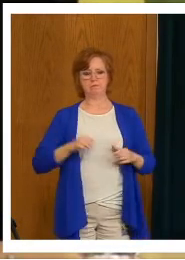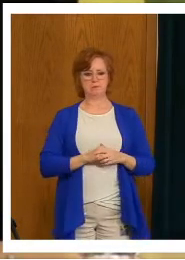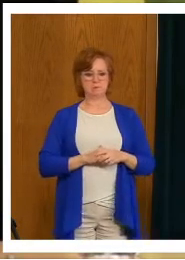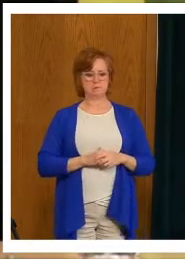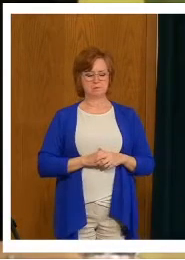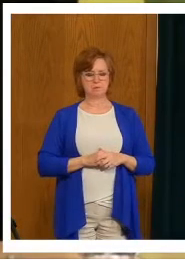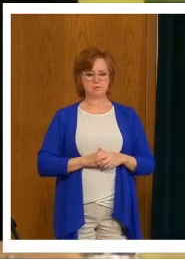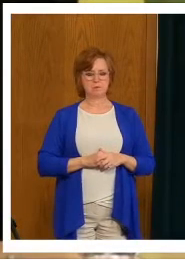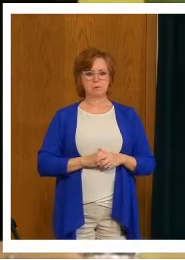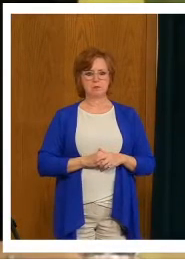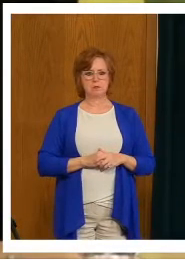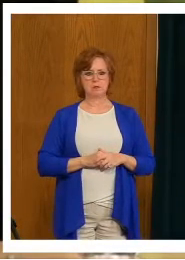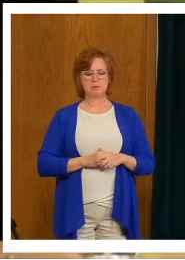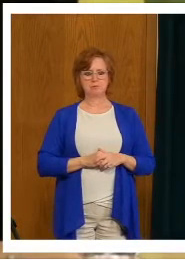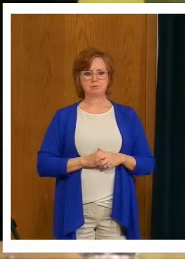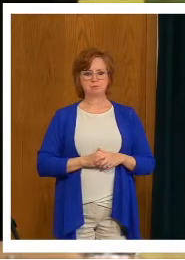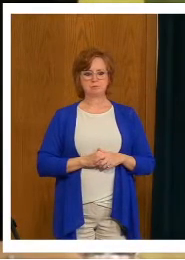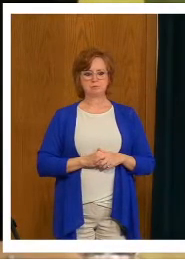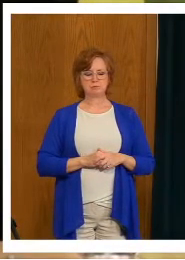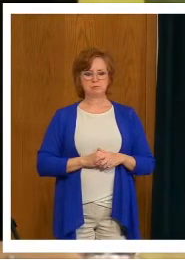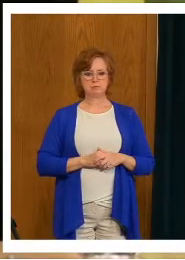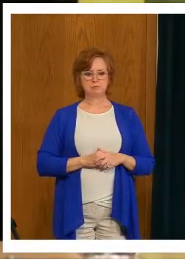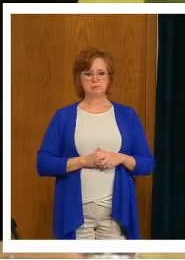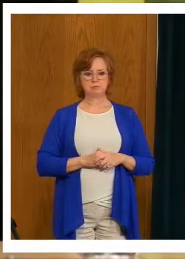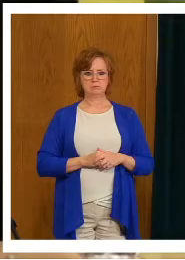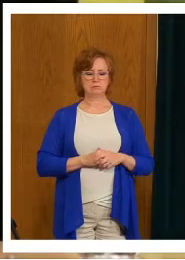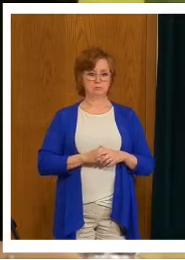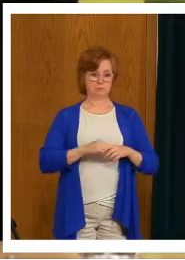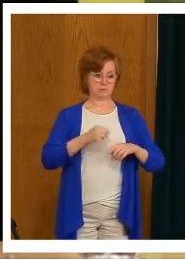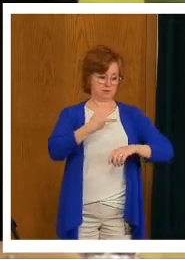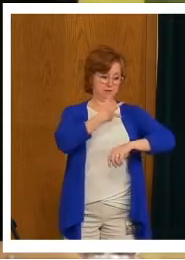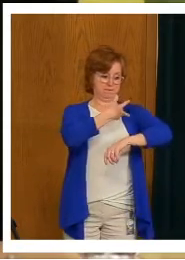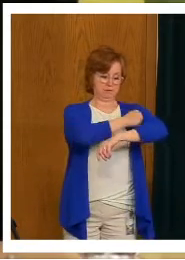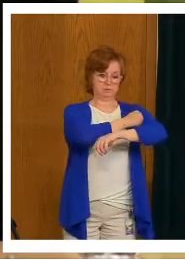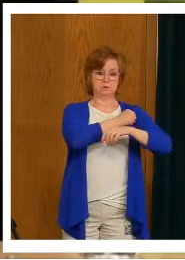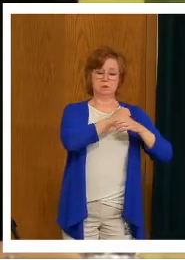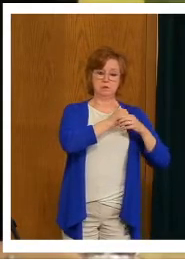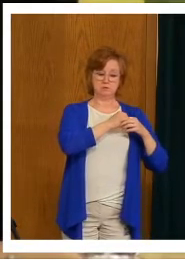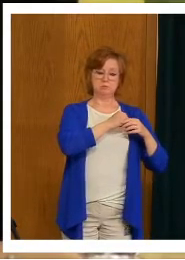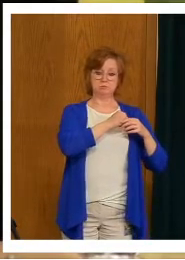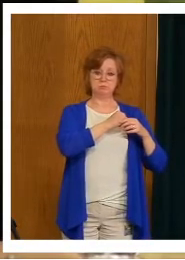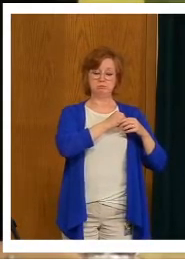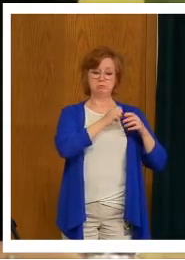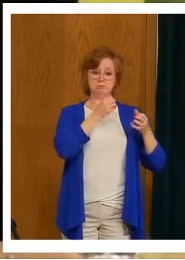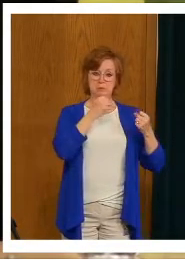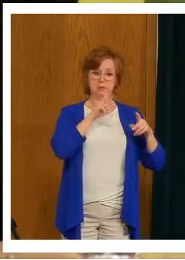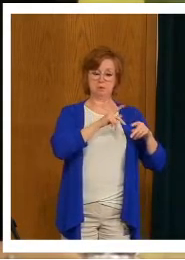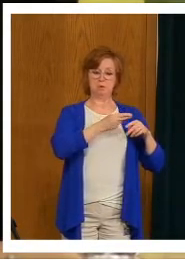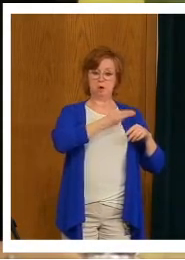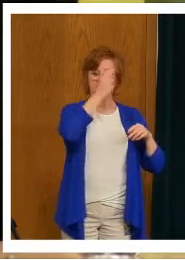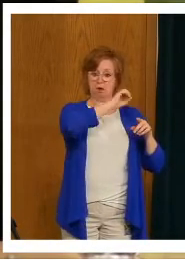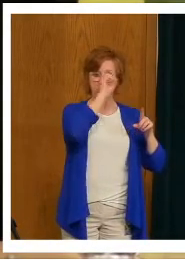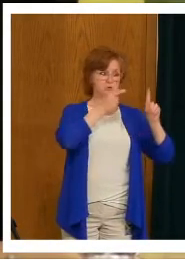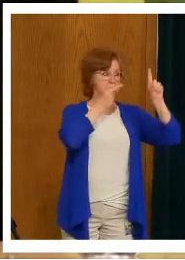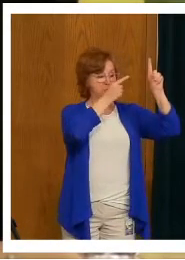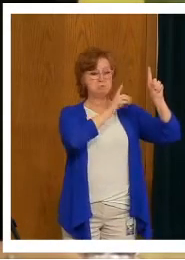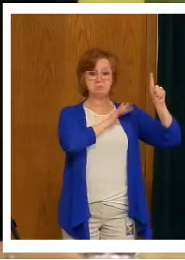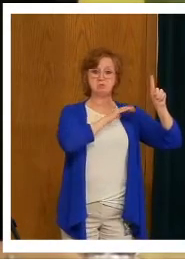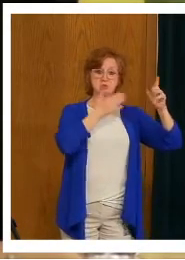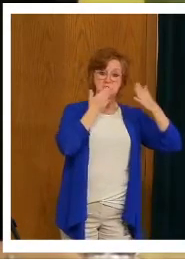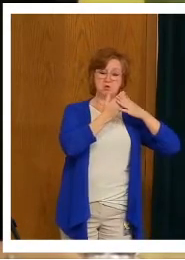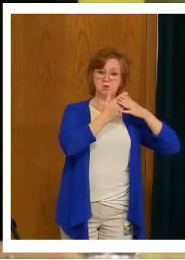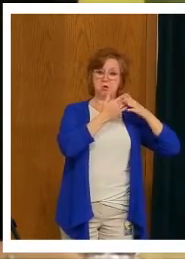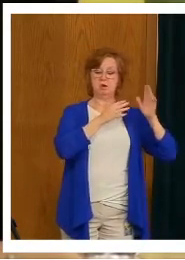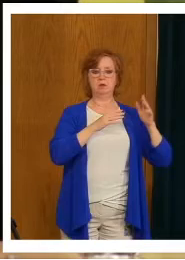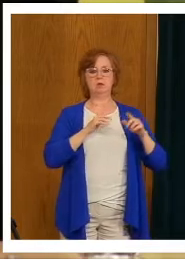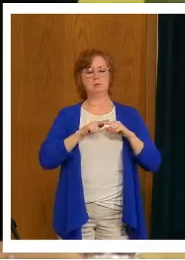have a very high vaccination uptake rate, but let's have a very high full vaccination uptake rate in Saskatchewan, and we're going to have a very,